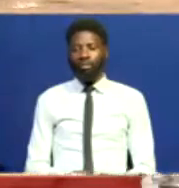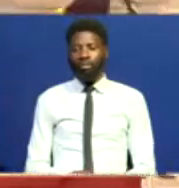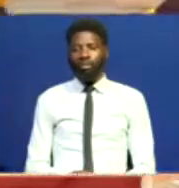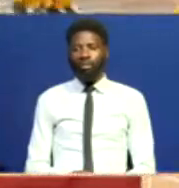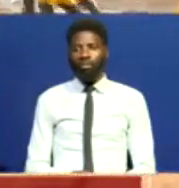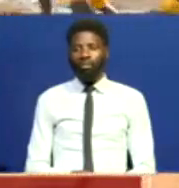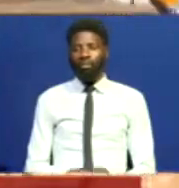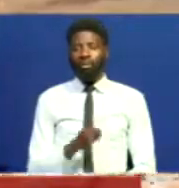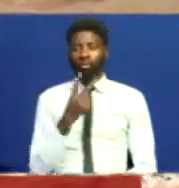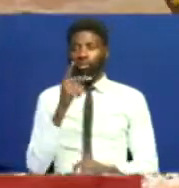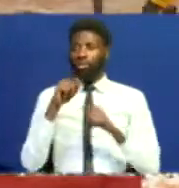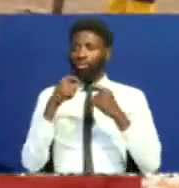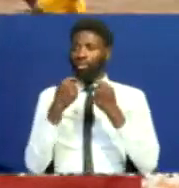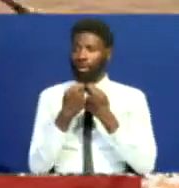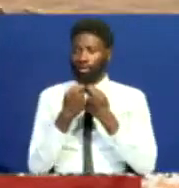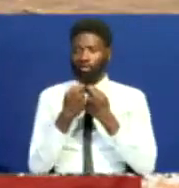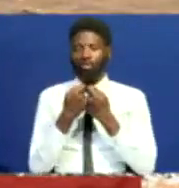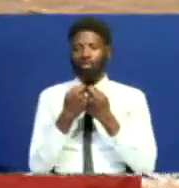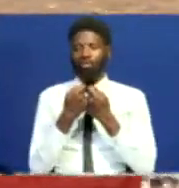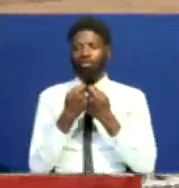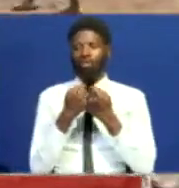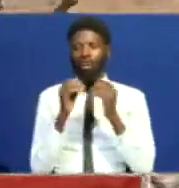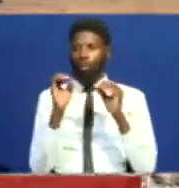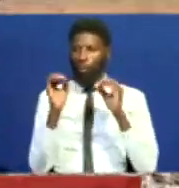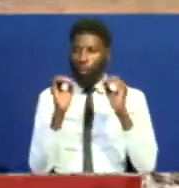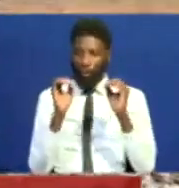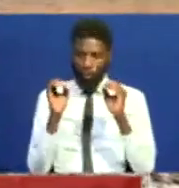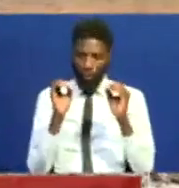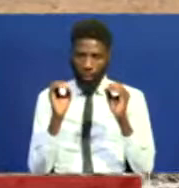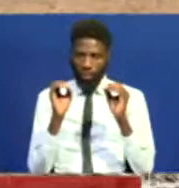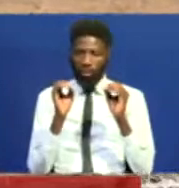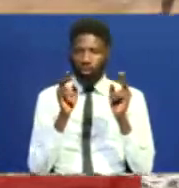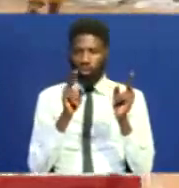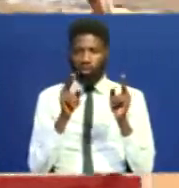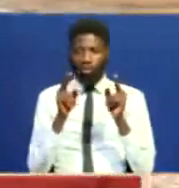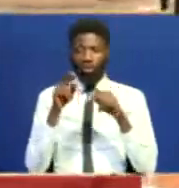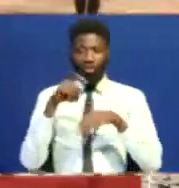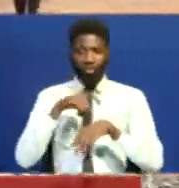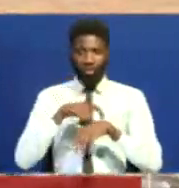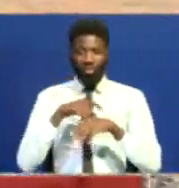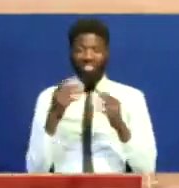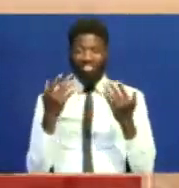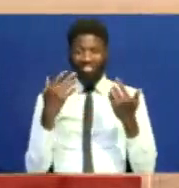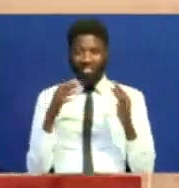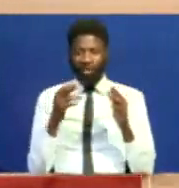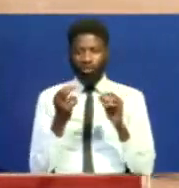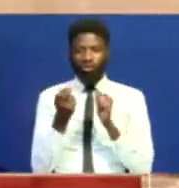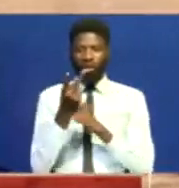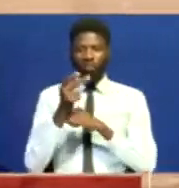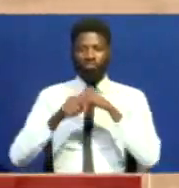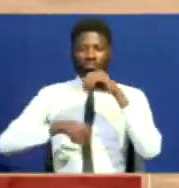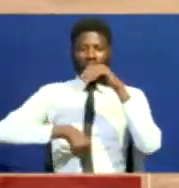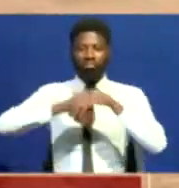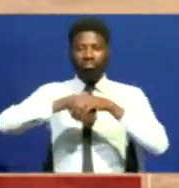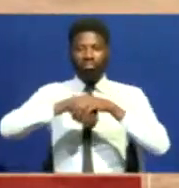The two teams have played to a 0-0 draw during the normal time, with the spot kicks being used to decide the winner.